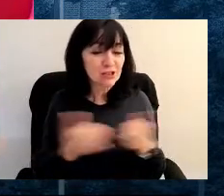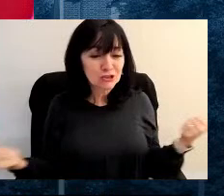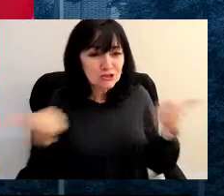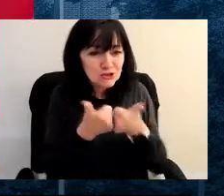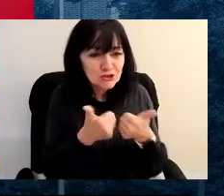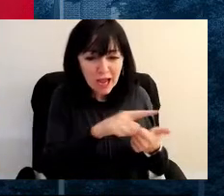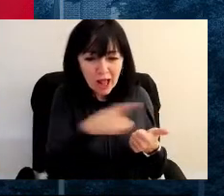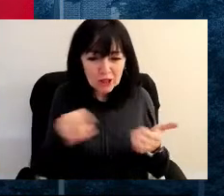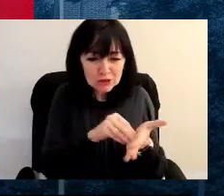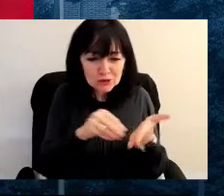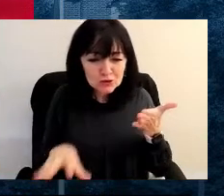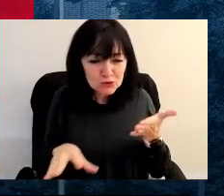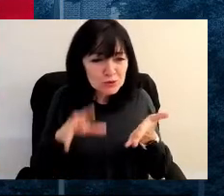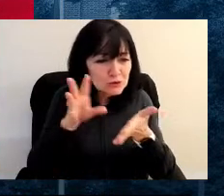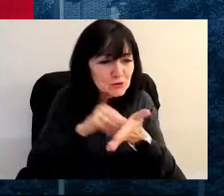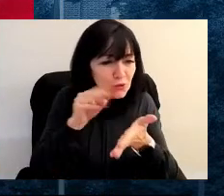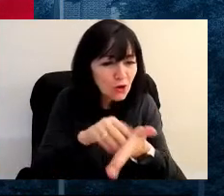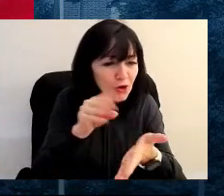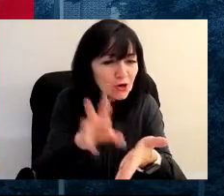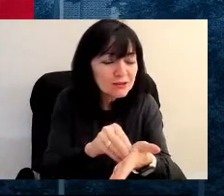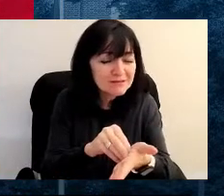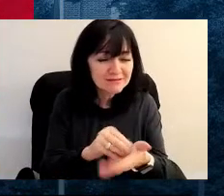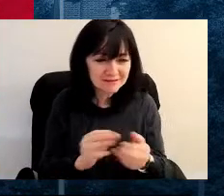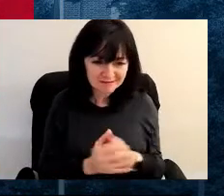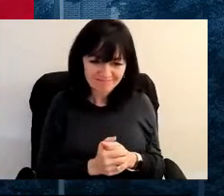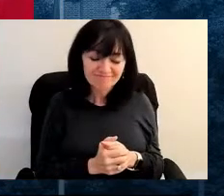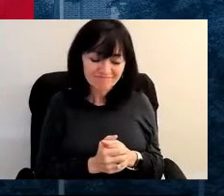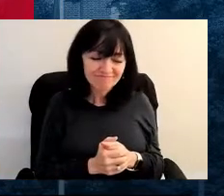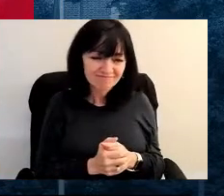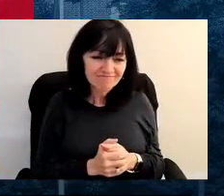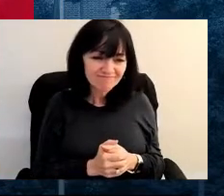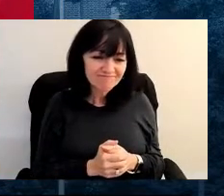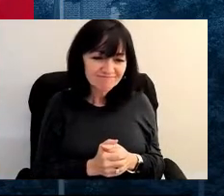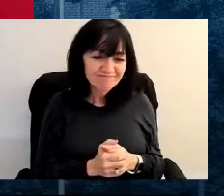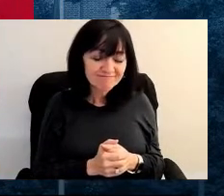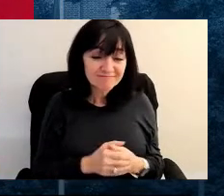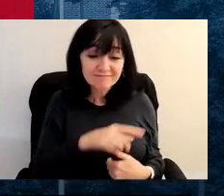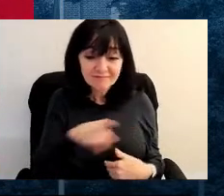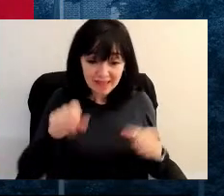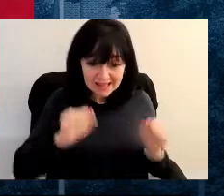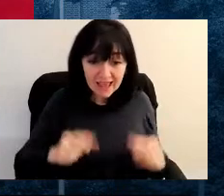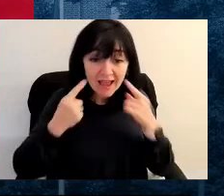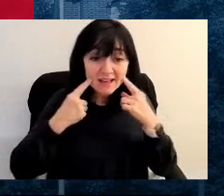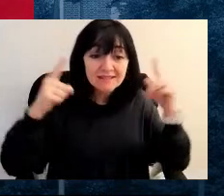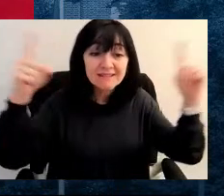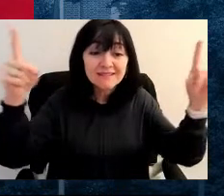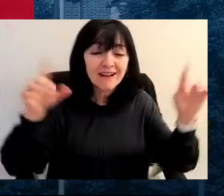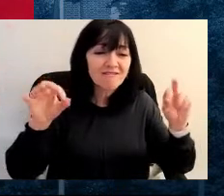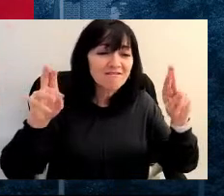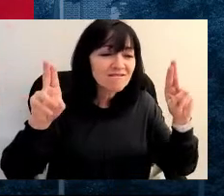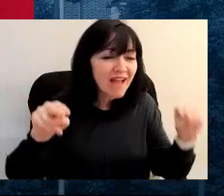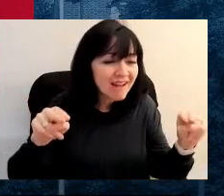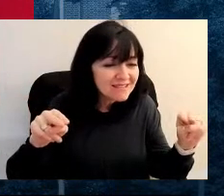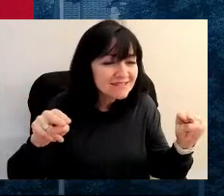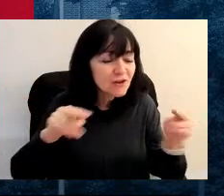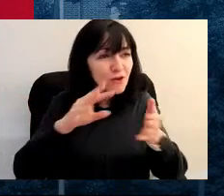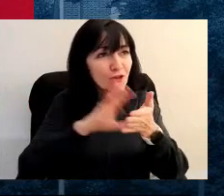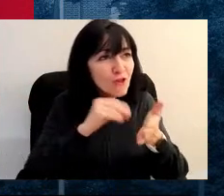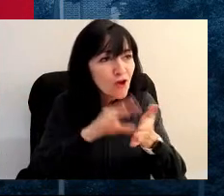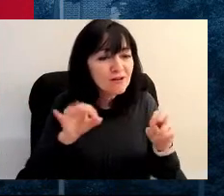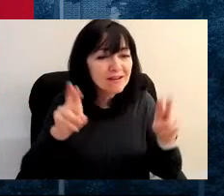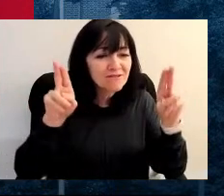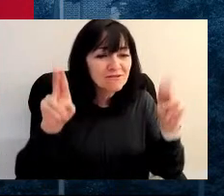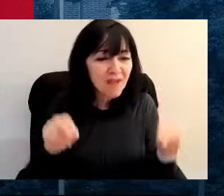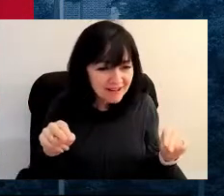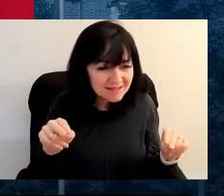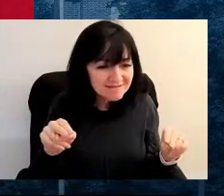to get their students where they need to be. And so I look forward to seeing what our teachers do with this next increment